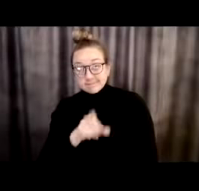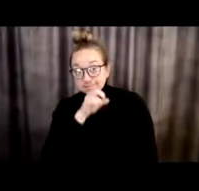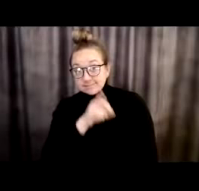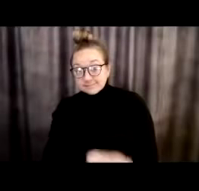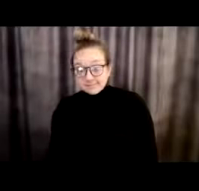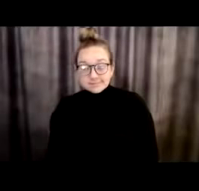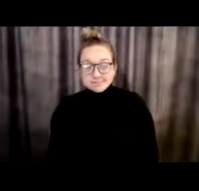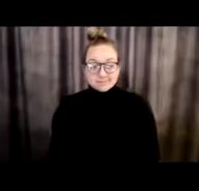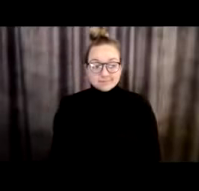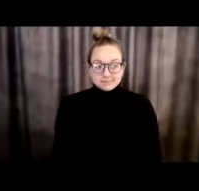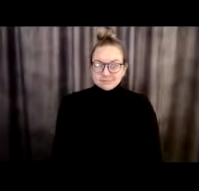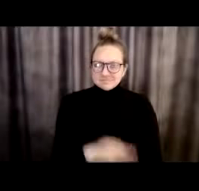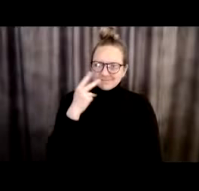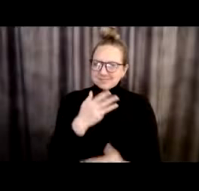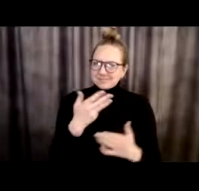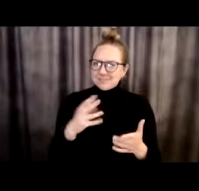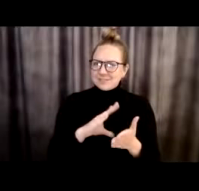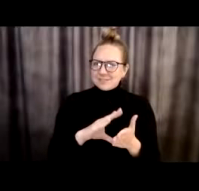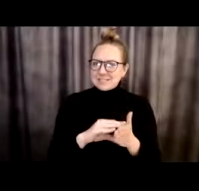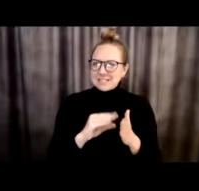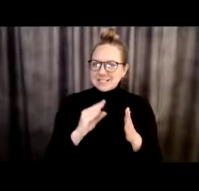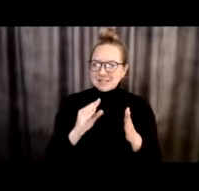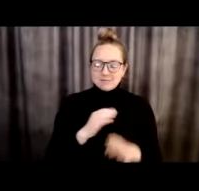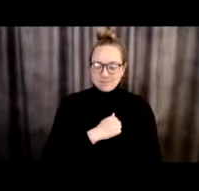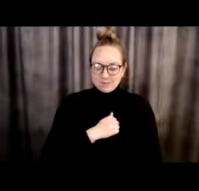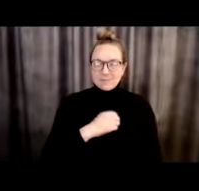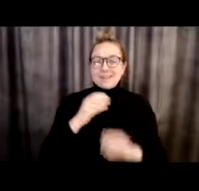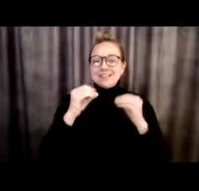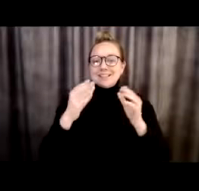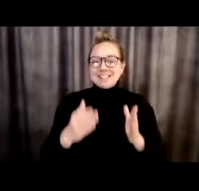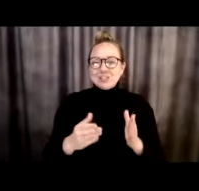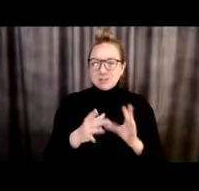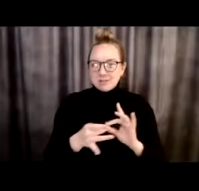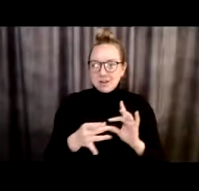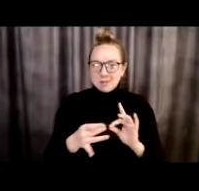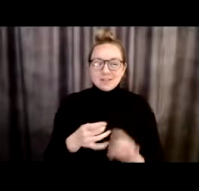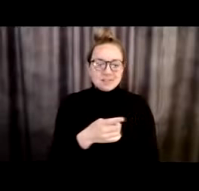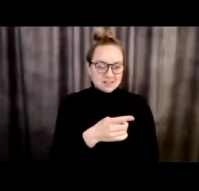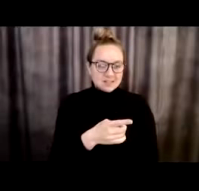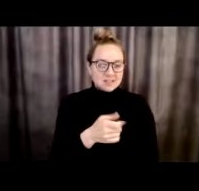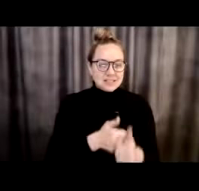A lot of teachers and administrators, right?